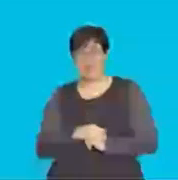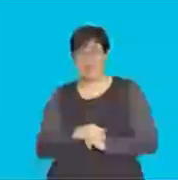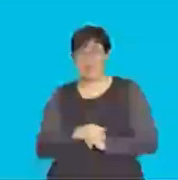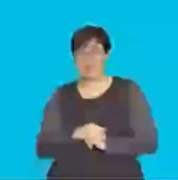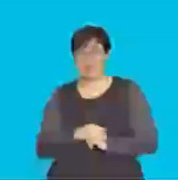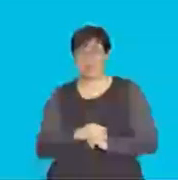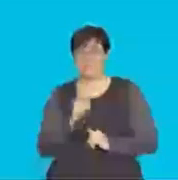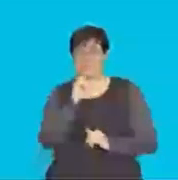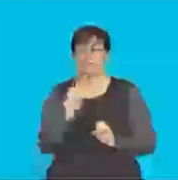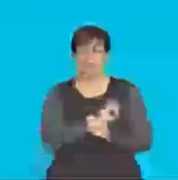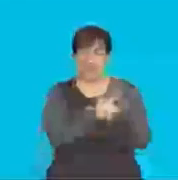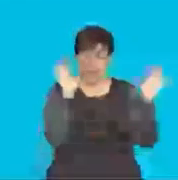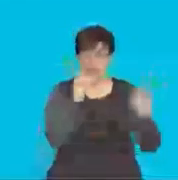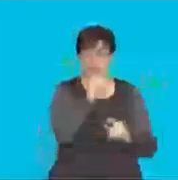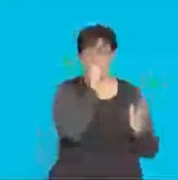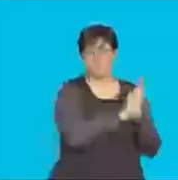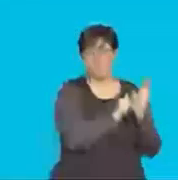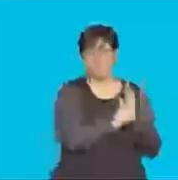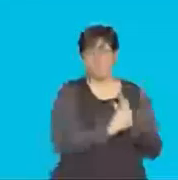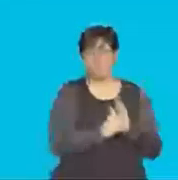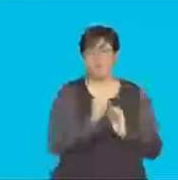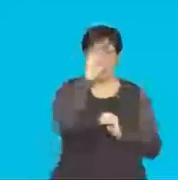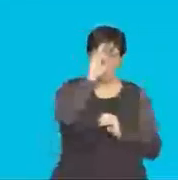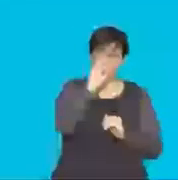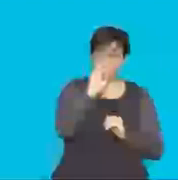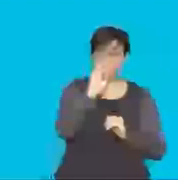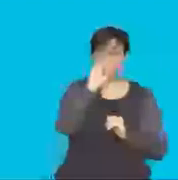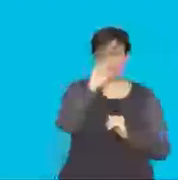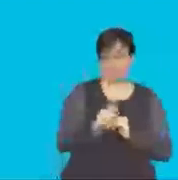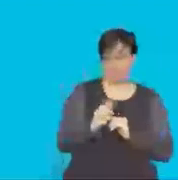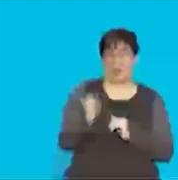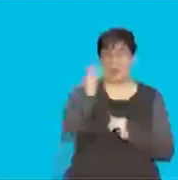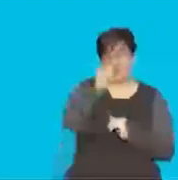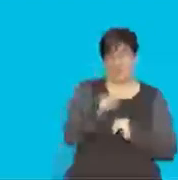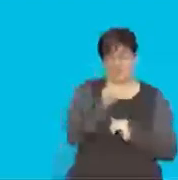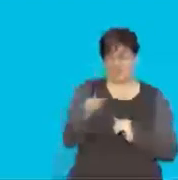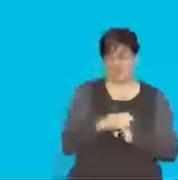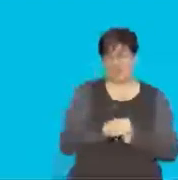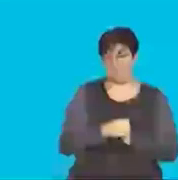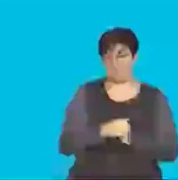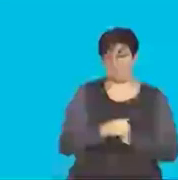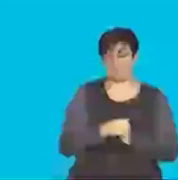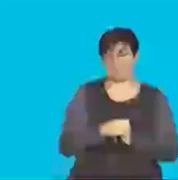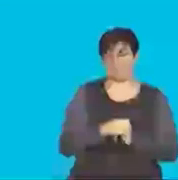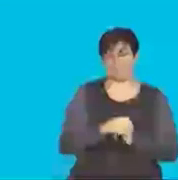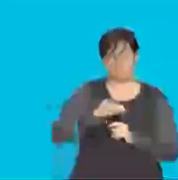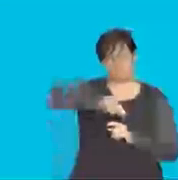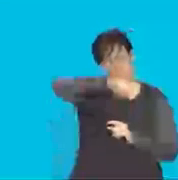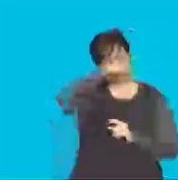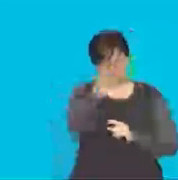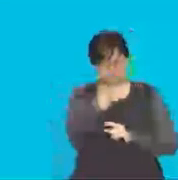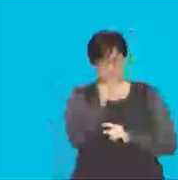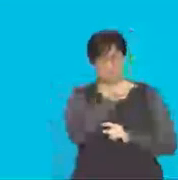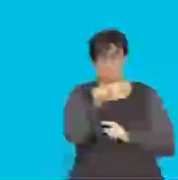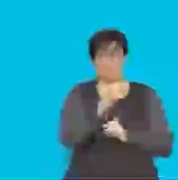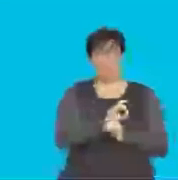that it is recessive. So be careful as to how you illustrate your F's, and I've indicated my F clearly with a little